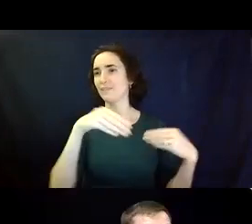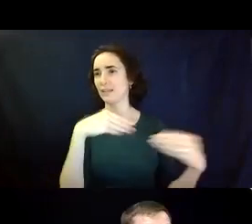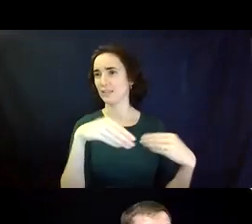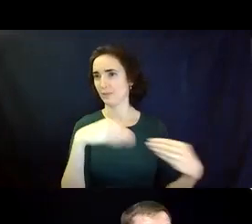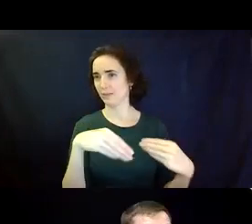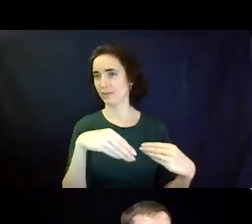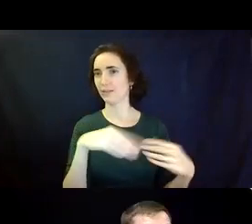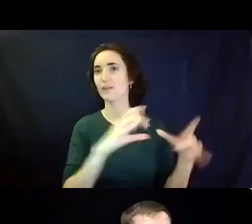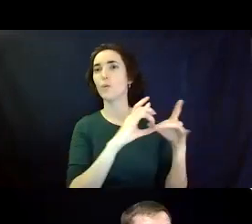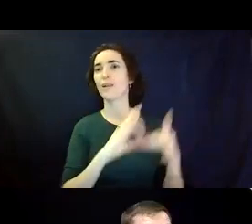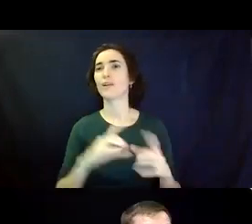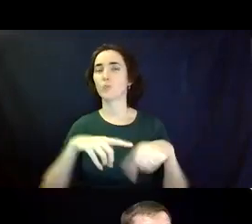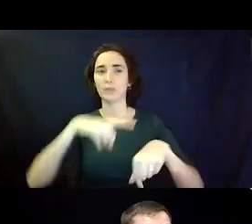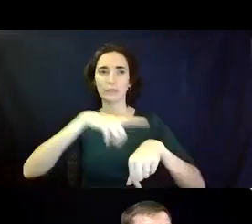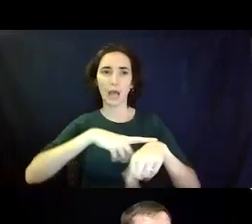time frames,